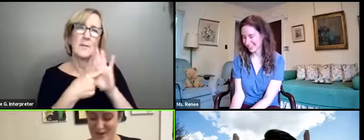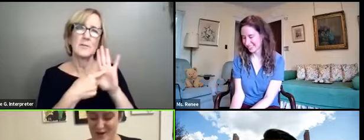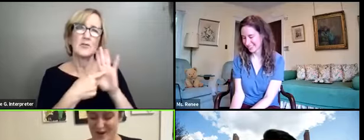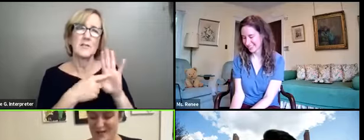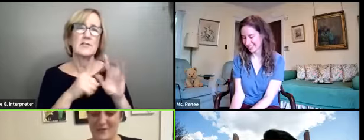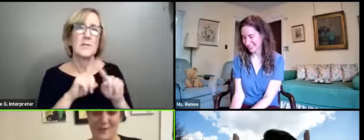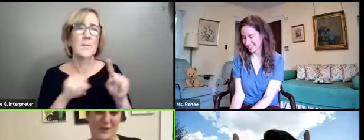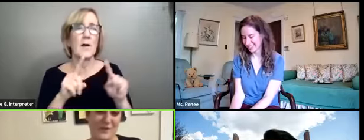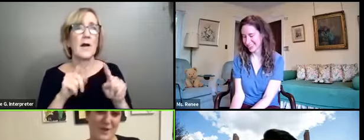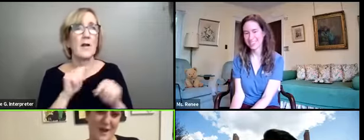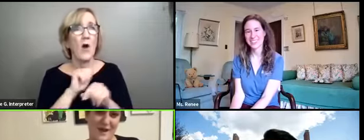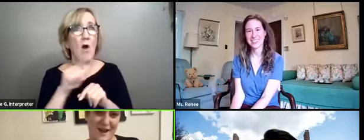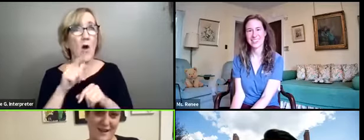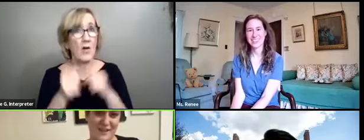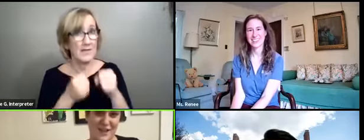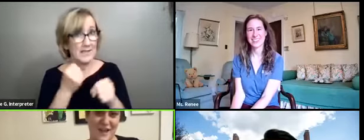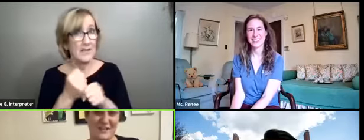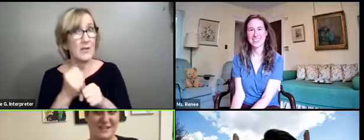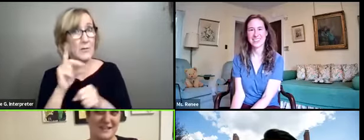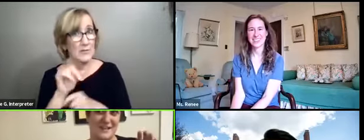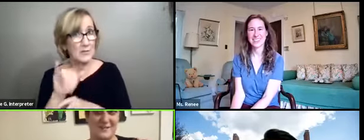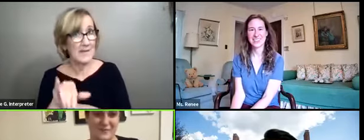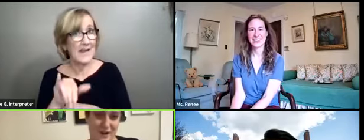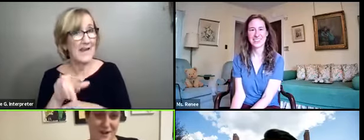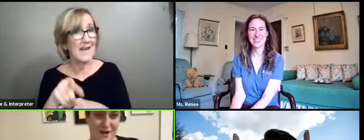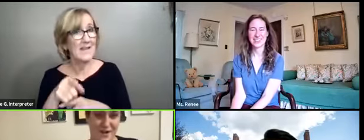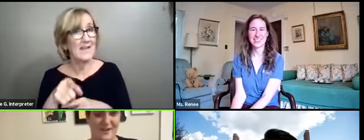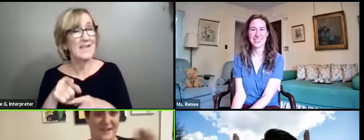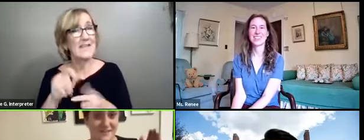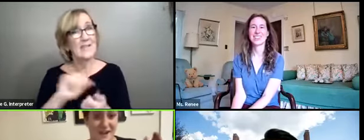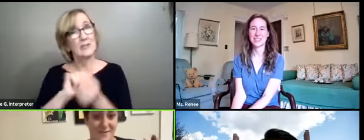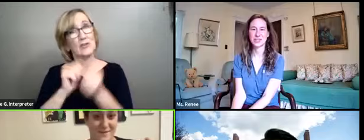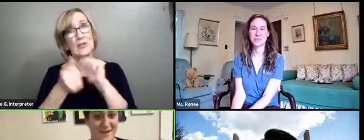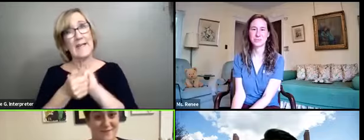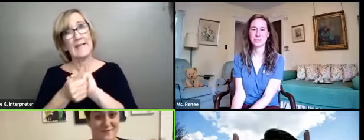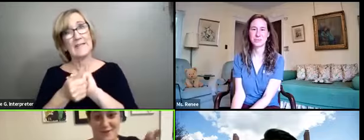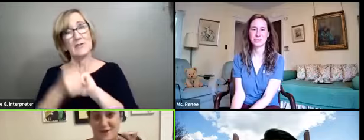all year, and it's a really quick way to kind of change the scene of a front yard or the